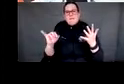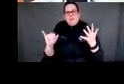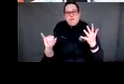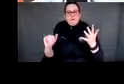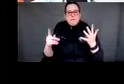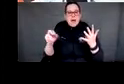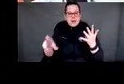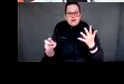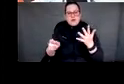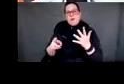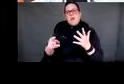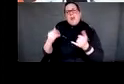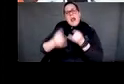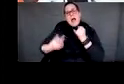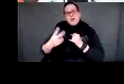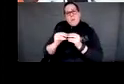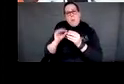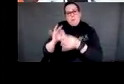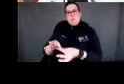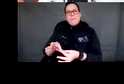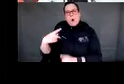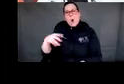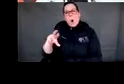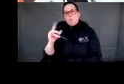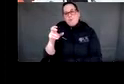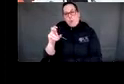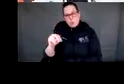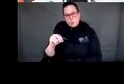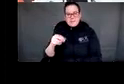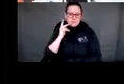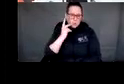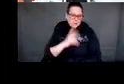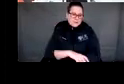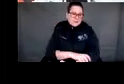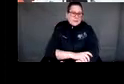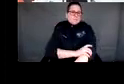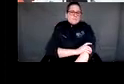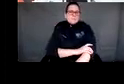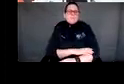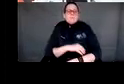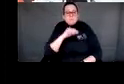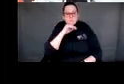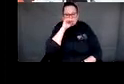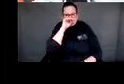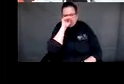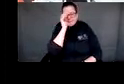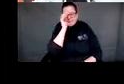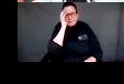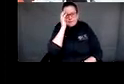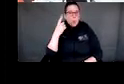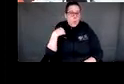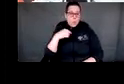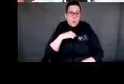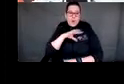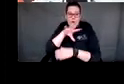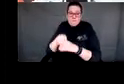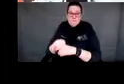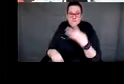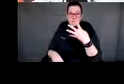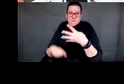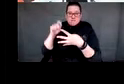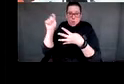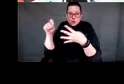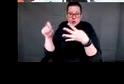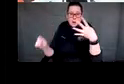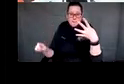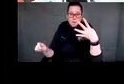which are protein-based vaccines. And of those, we've been participating in trials for 4 of them. The